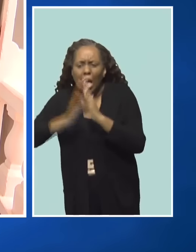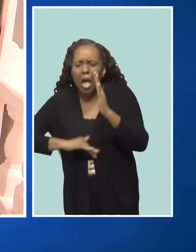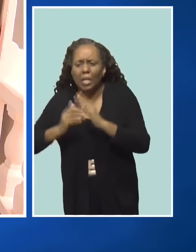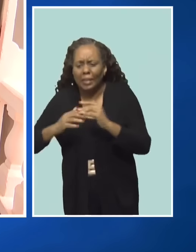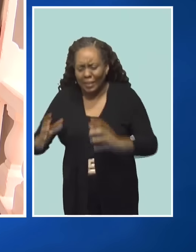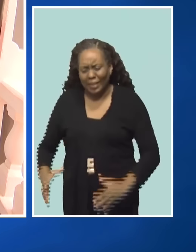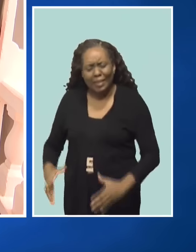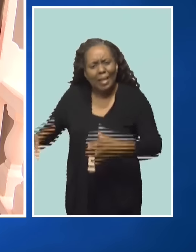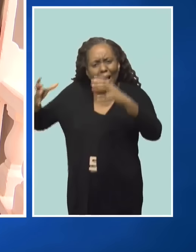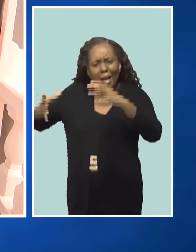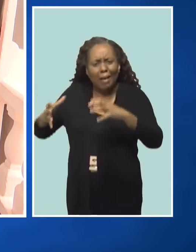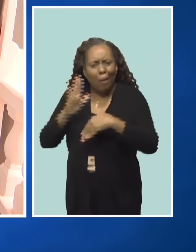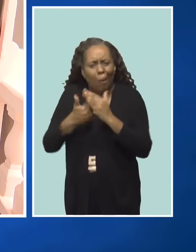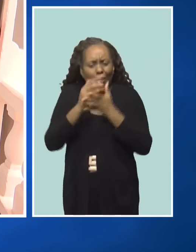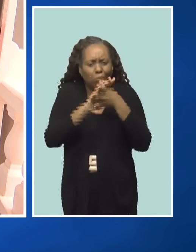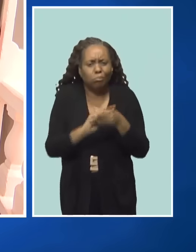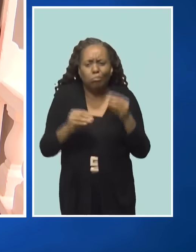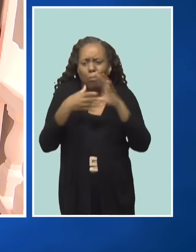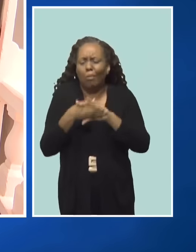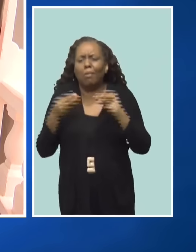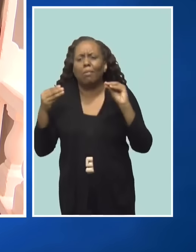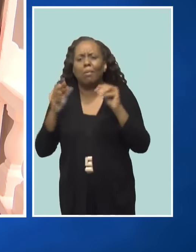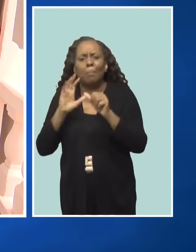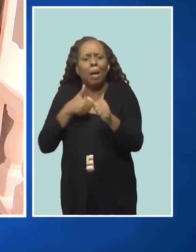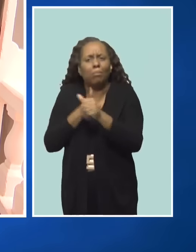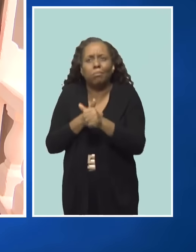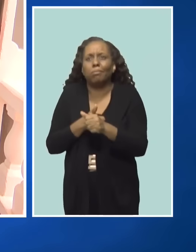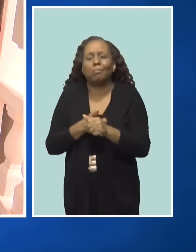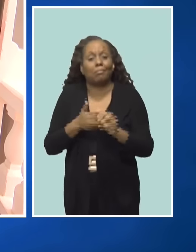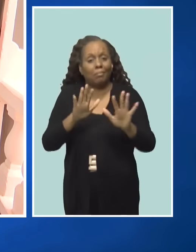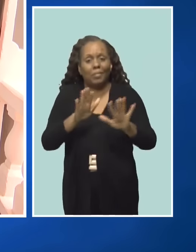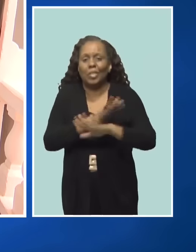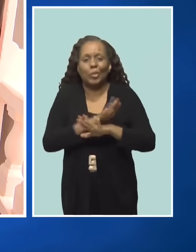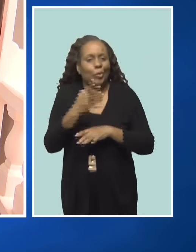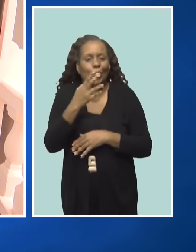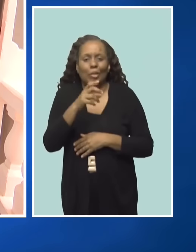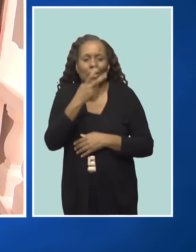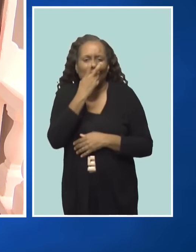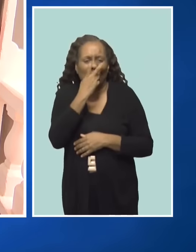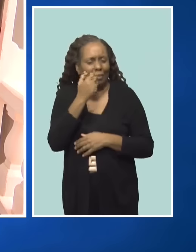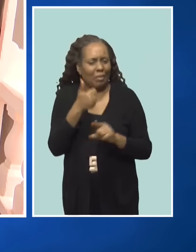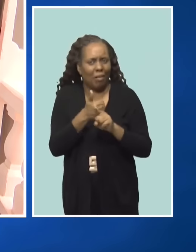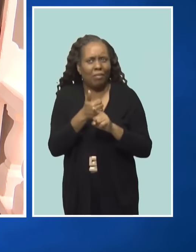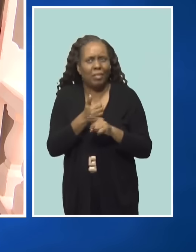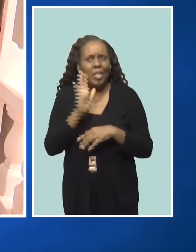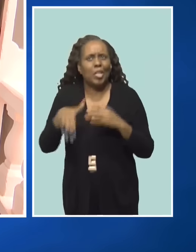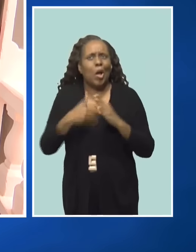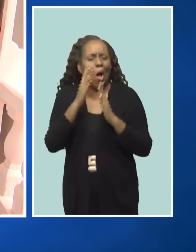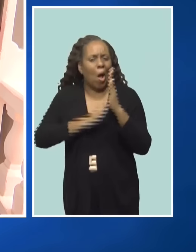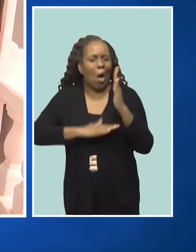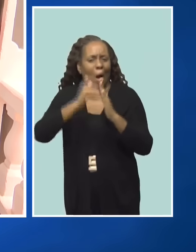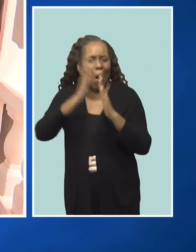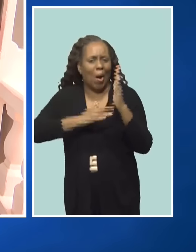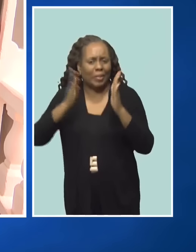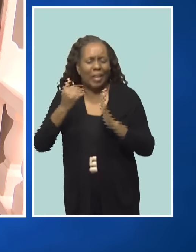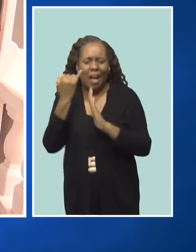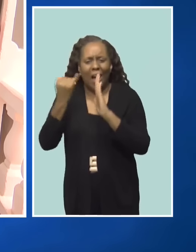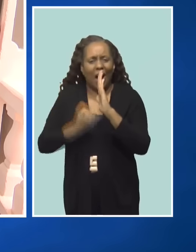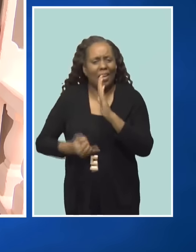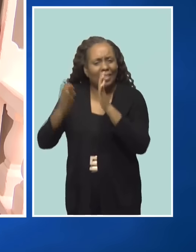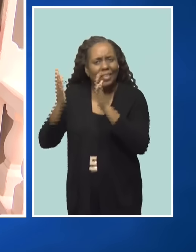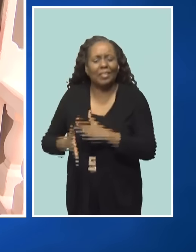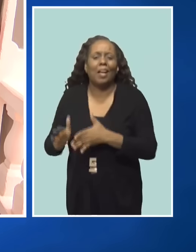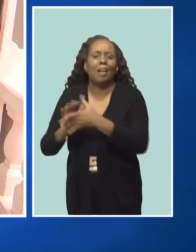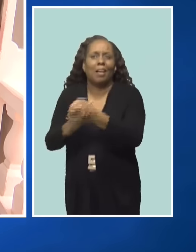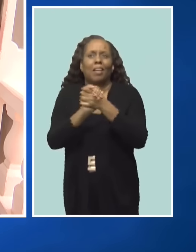storyline behind it. So kids, don't doubt yourself. You're not like me, you're all artists in one way or another. And congratulations